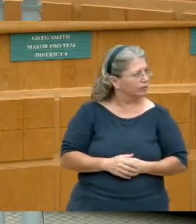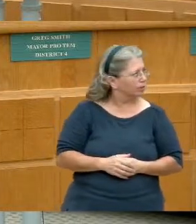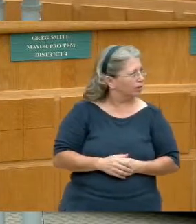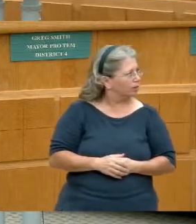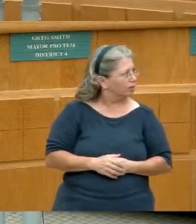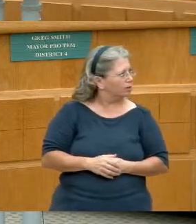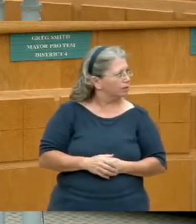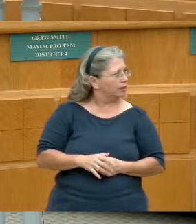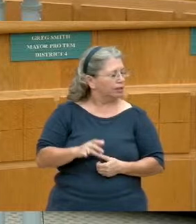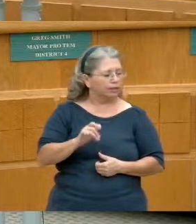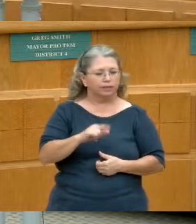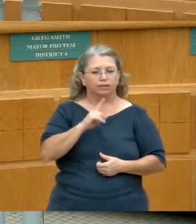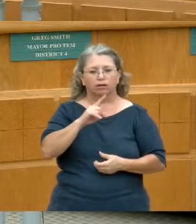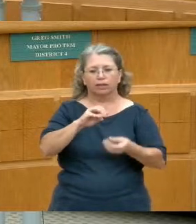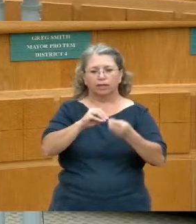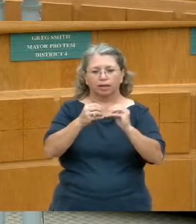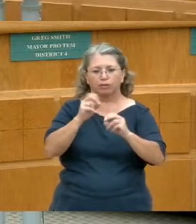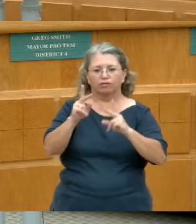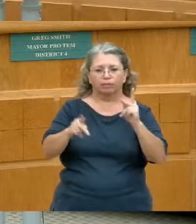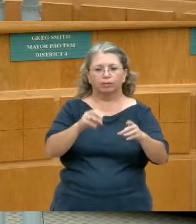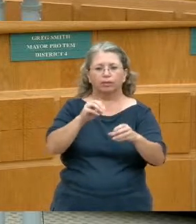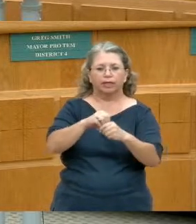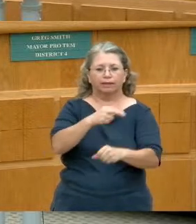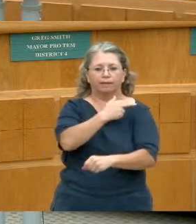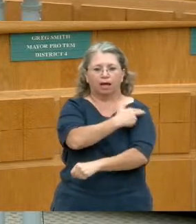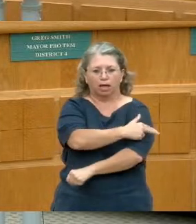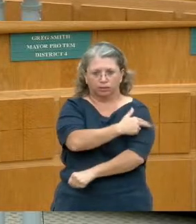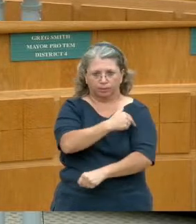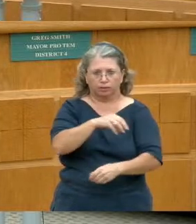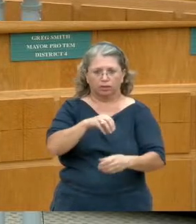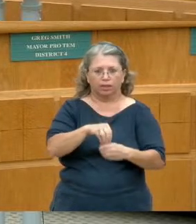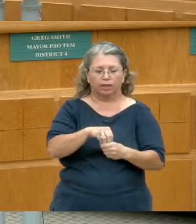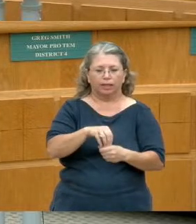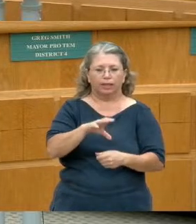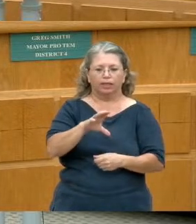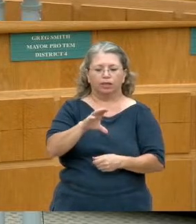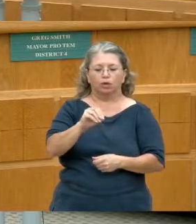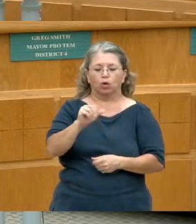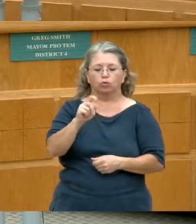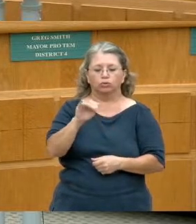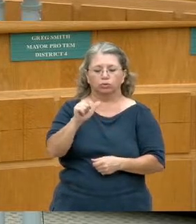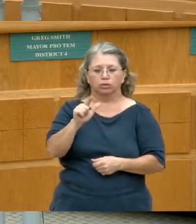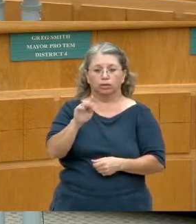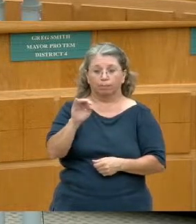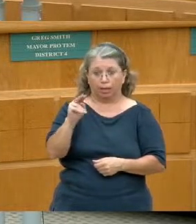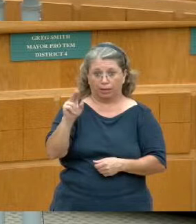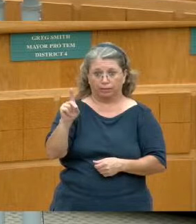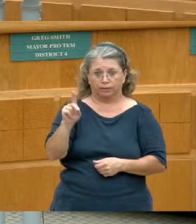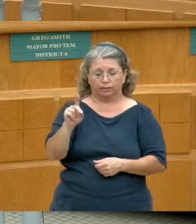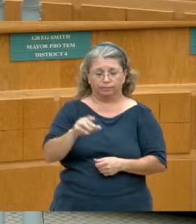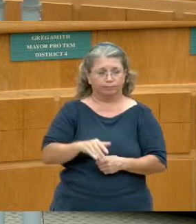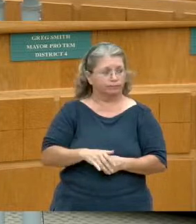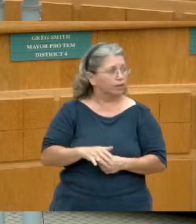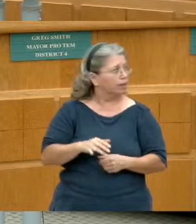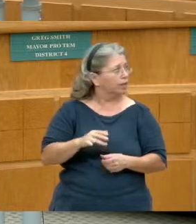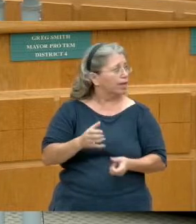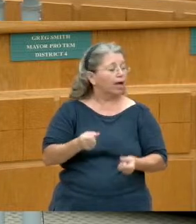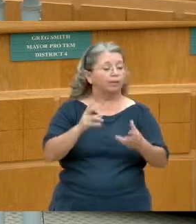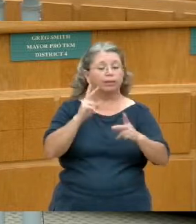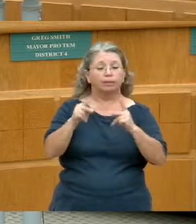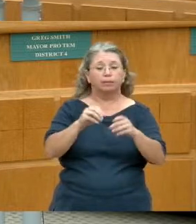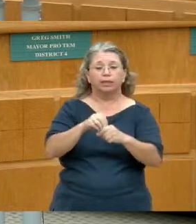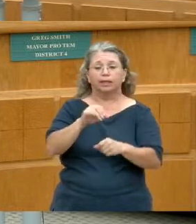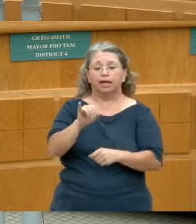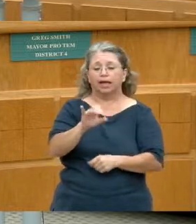number of people in hospitals in the Coastal Bend and in Nueces County. These are the number of people in the ICU. Again, same thing.